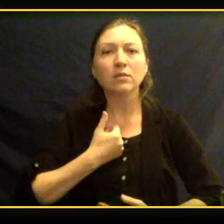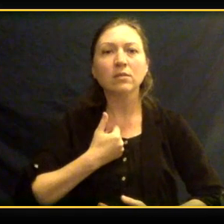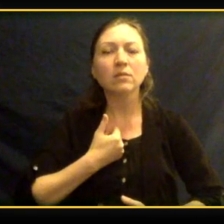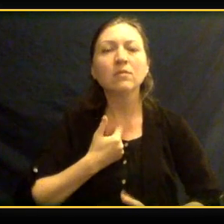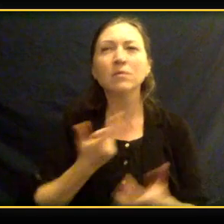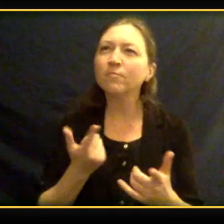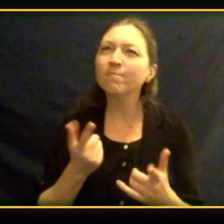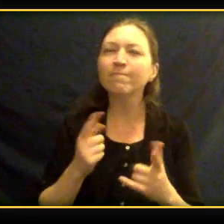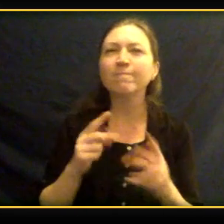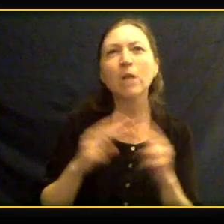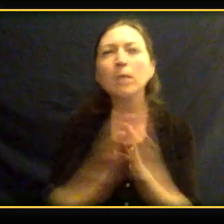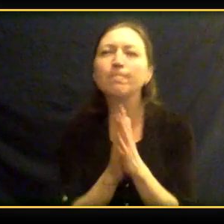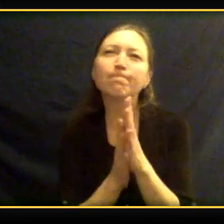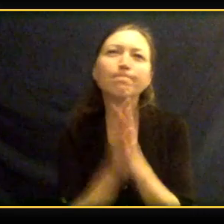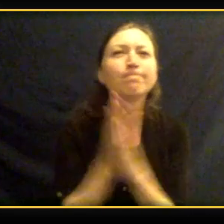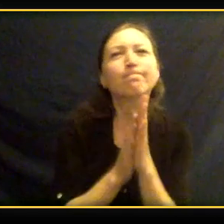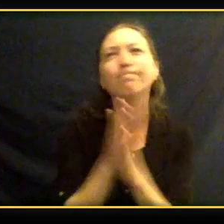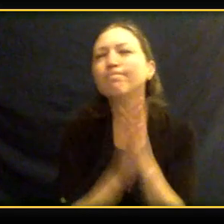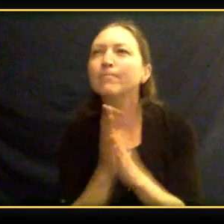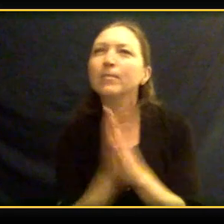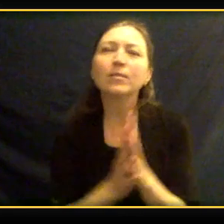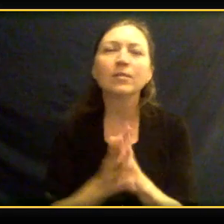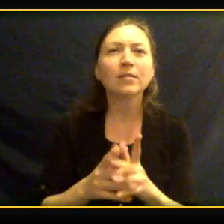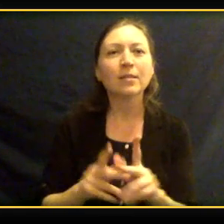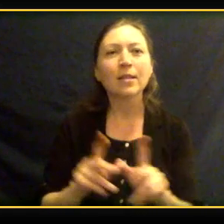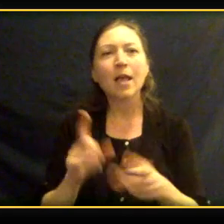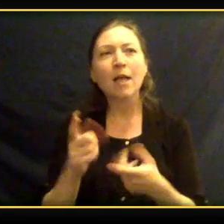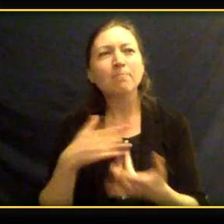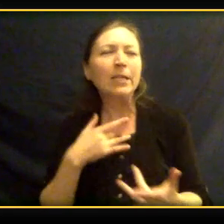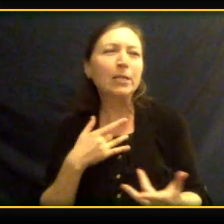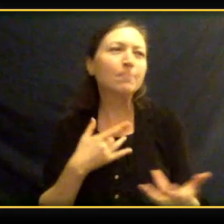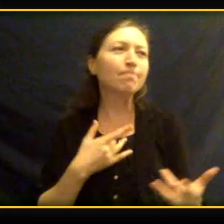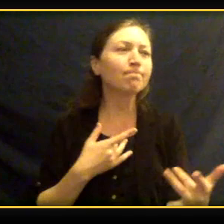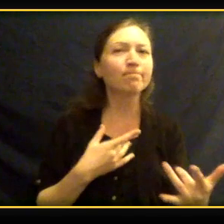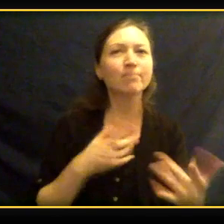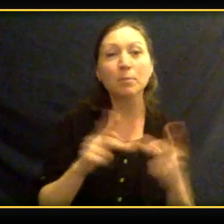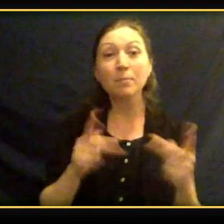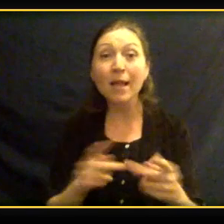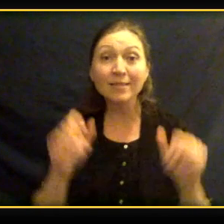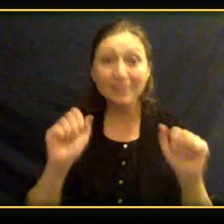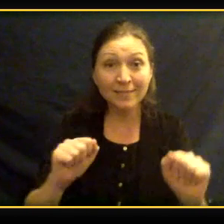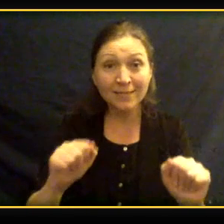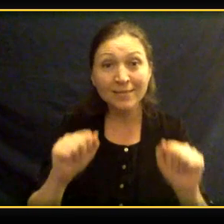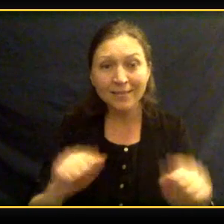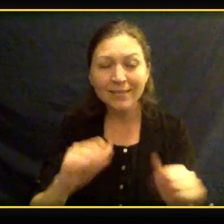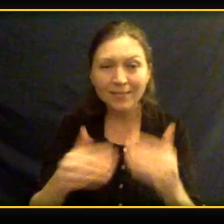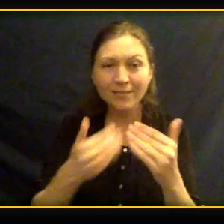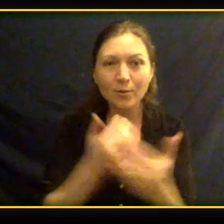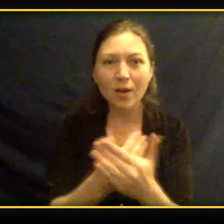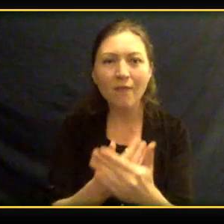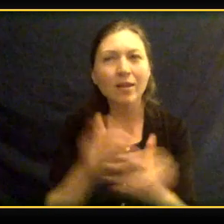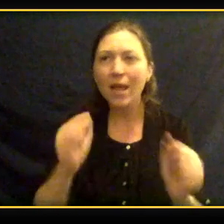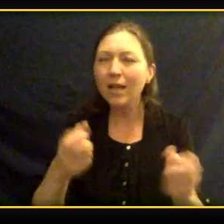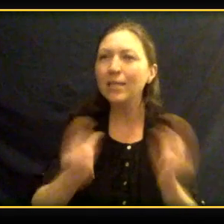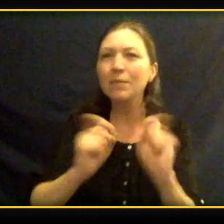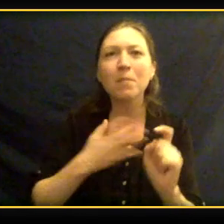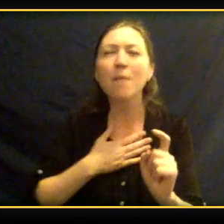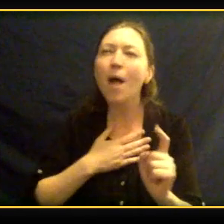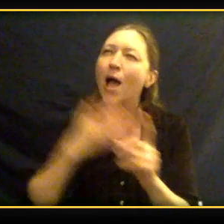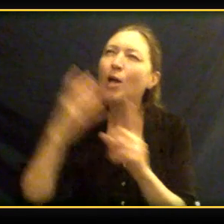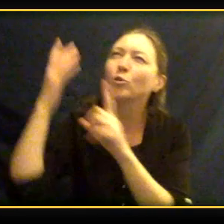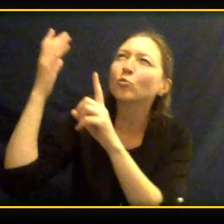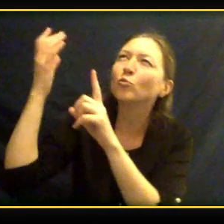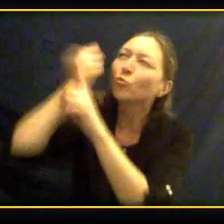feel that there's a place that they can get me to that will get me my dream career.